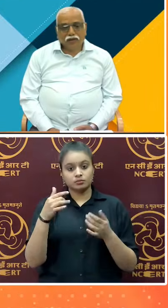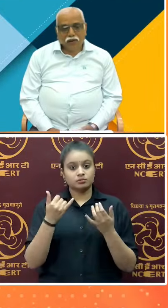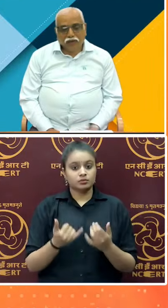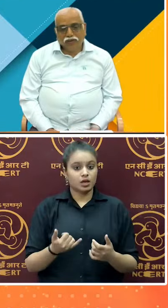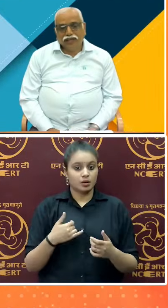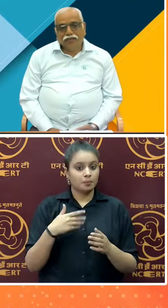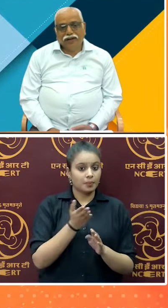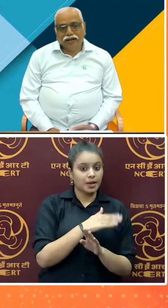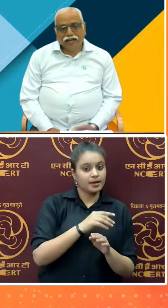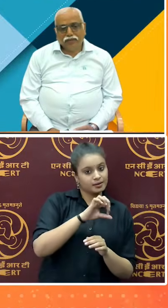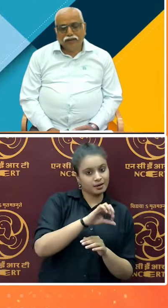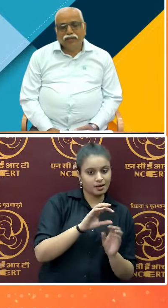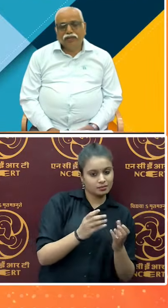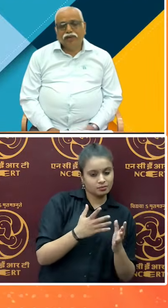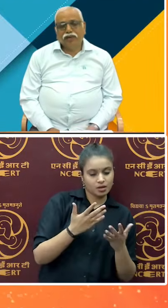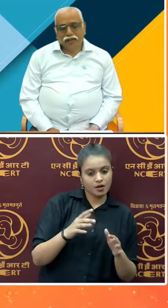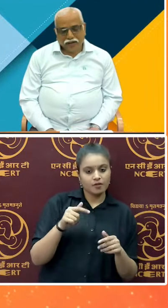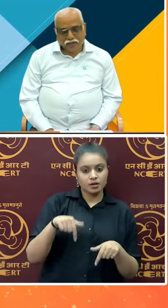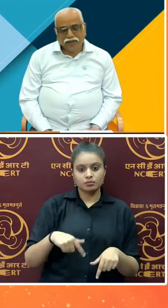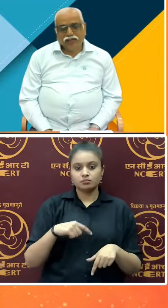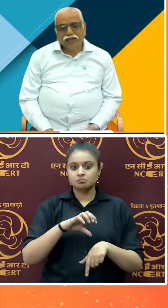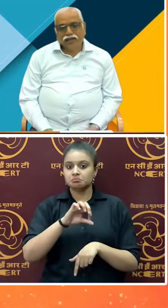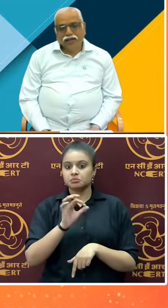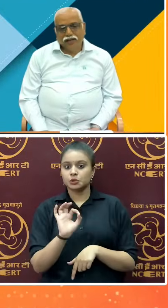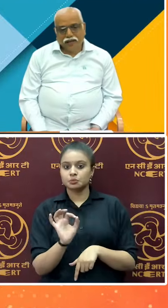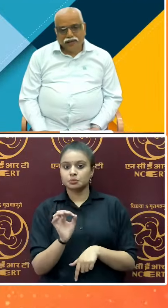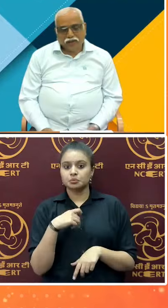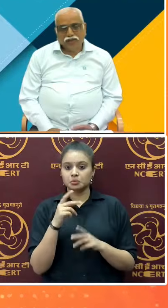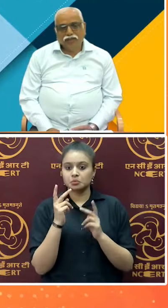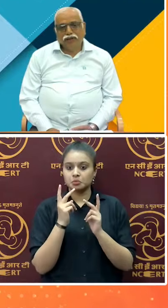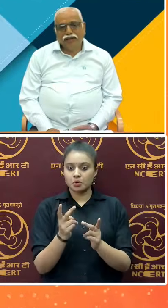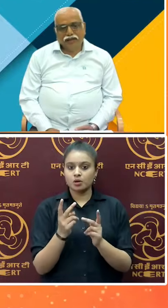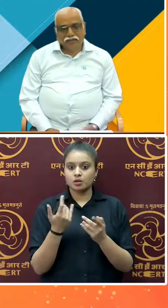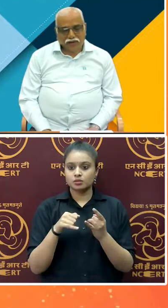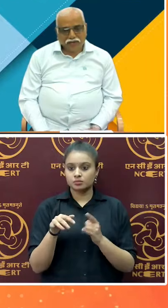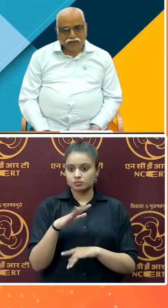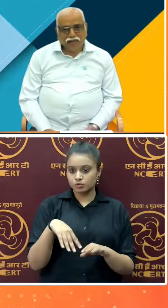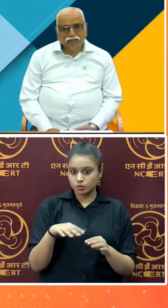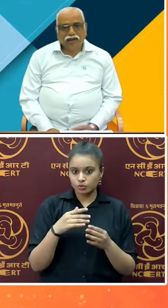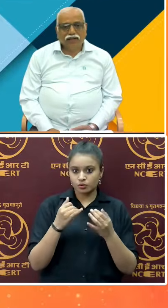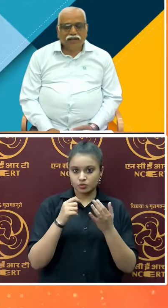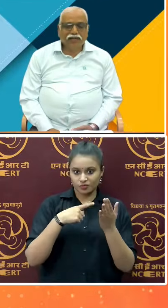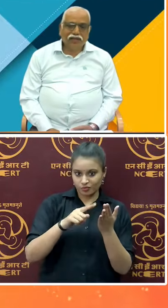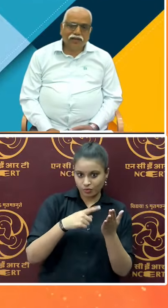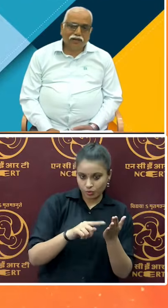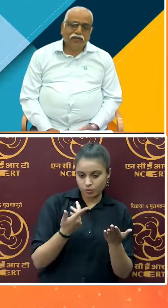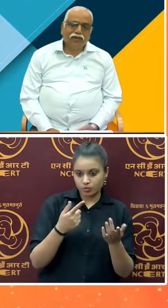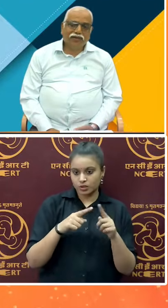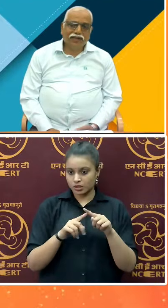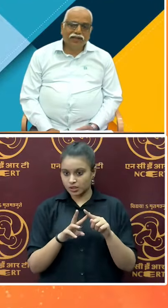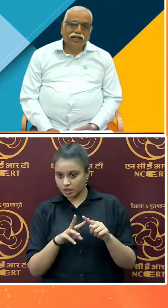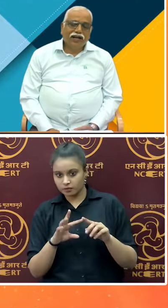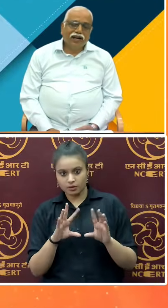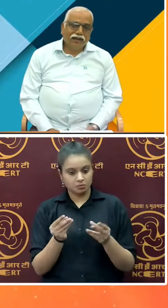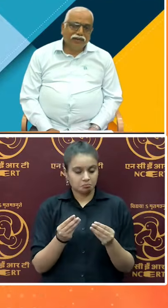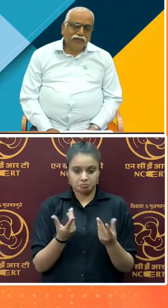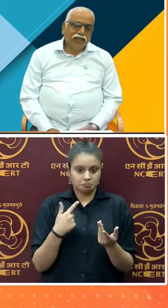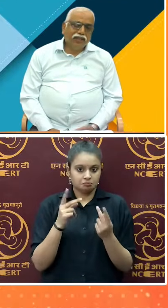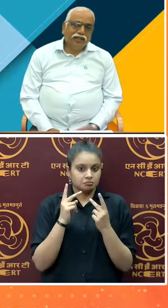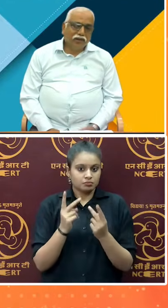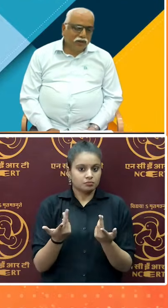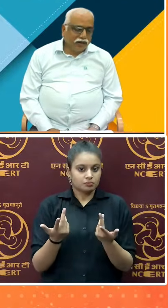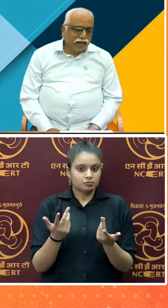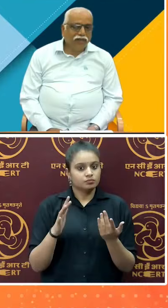not going to sleep at 9 p.m. They may be watching social media platforms or television up to 11, and